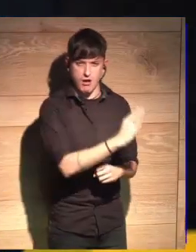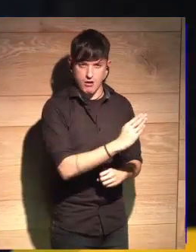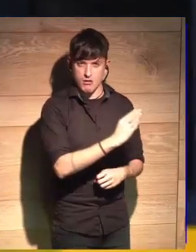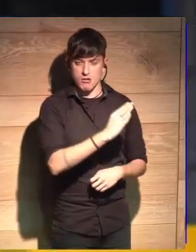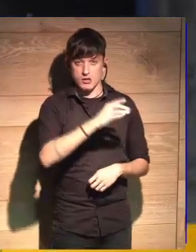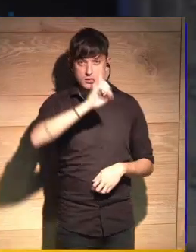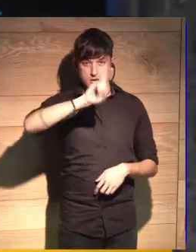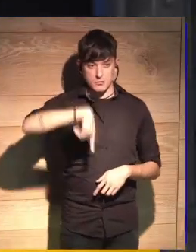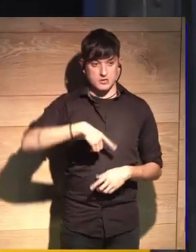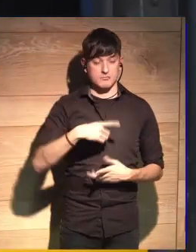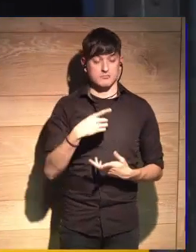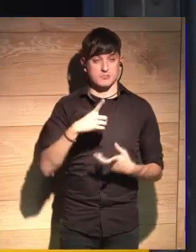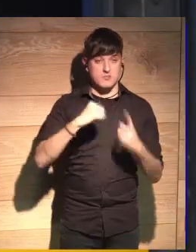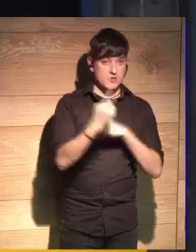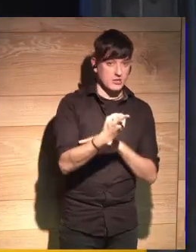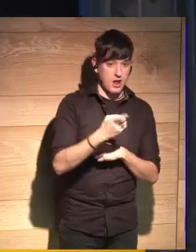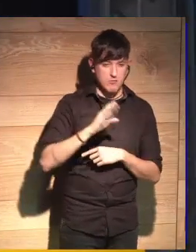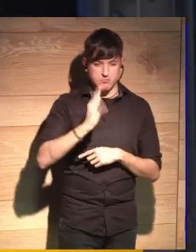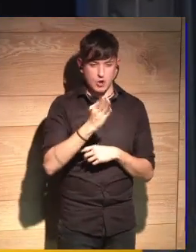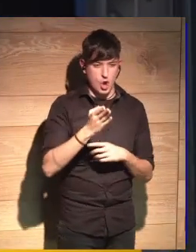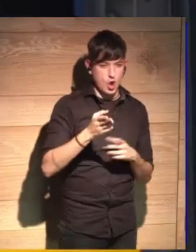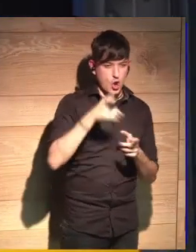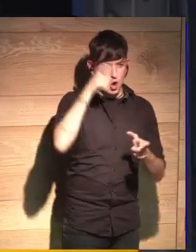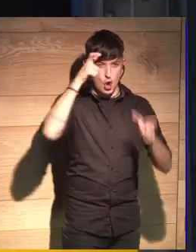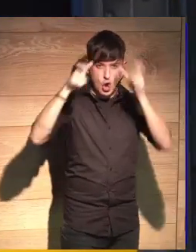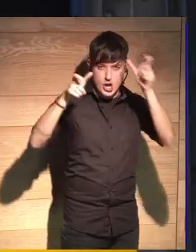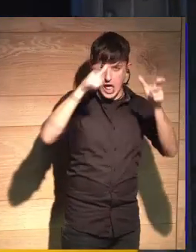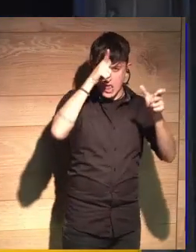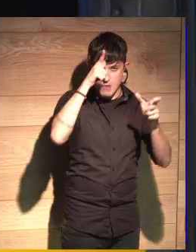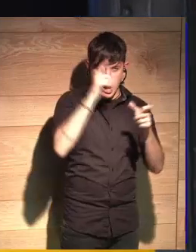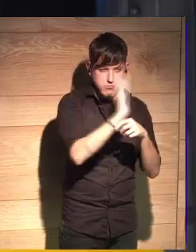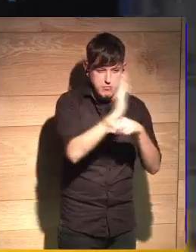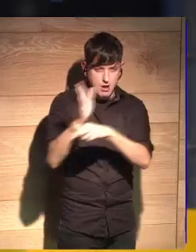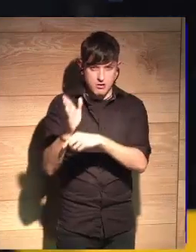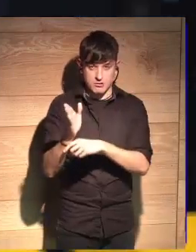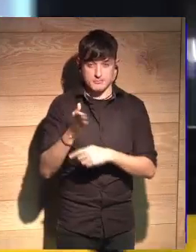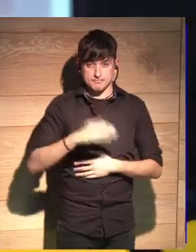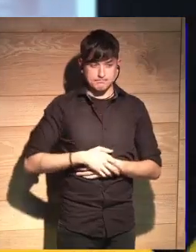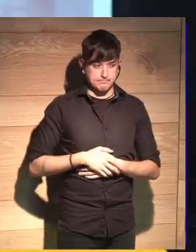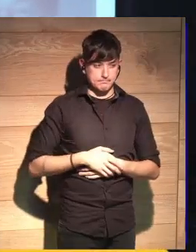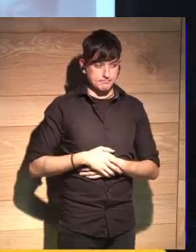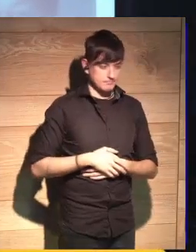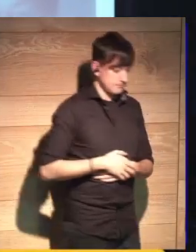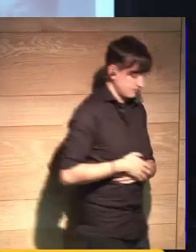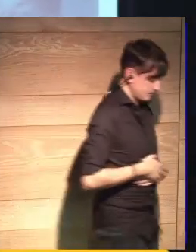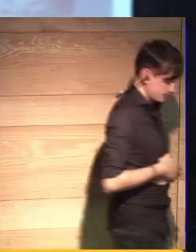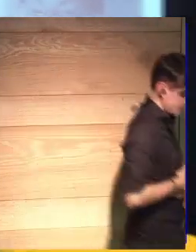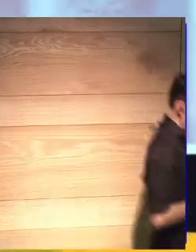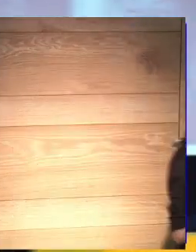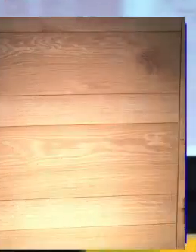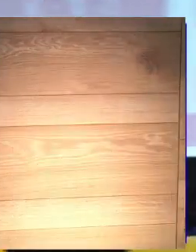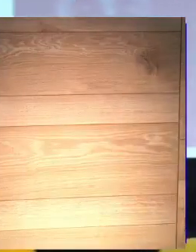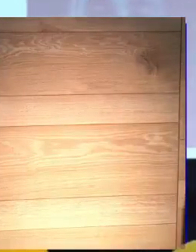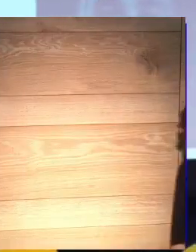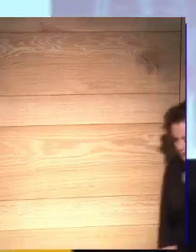attack German colonies. At each stage, Japan was honest about assessing its strength, and it didn't make